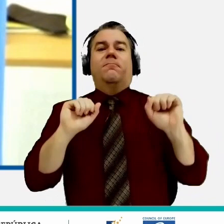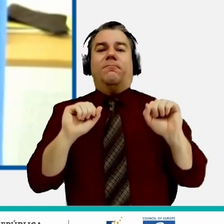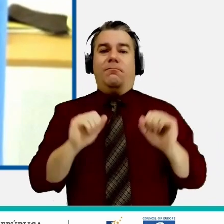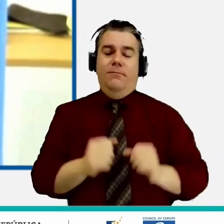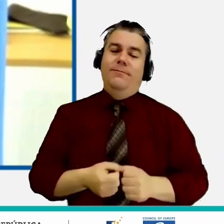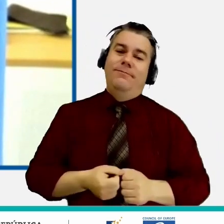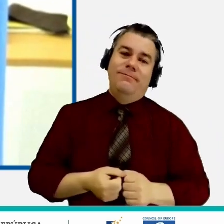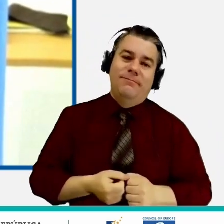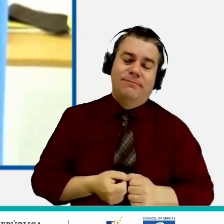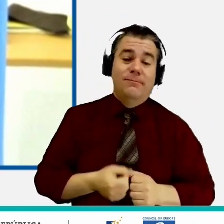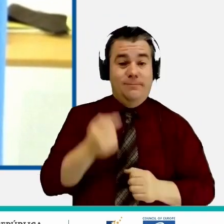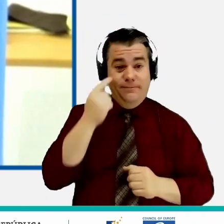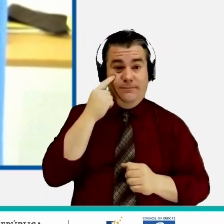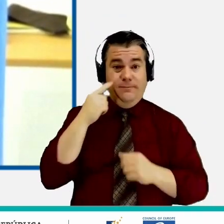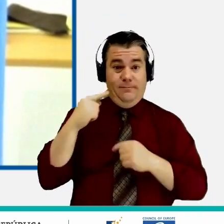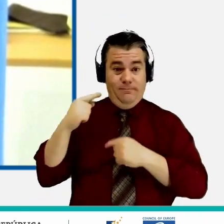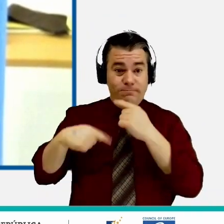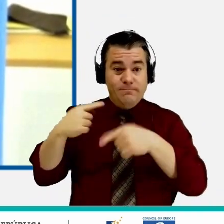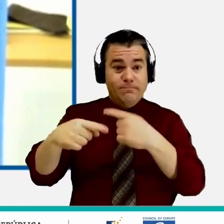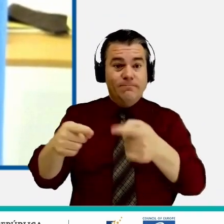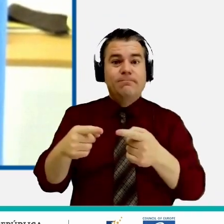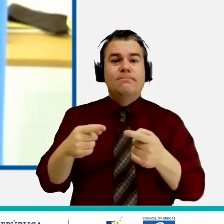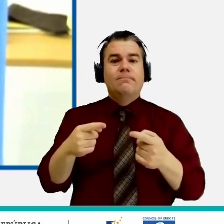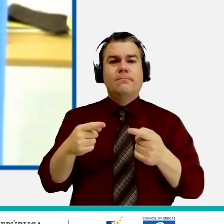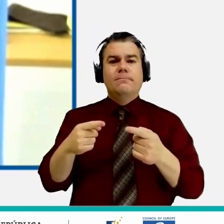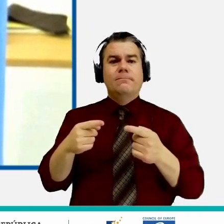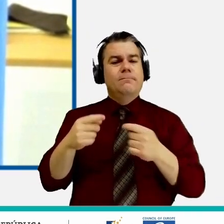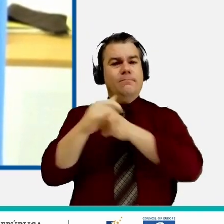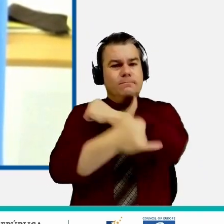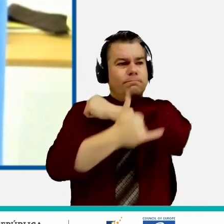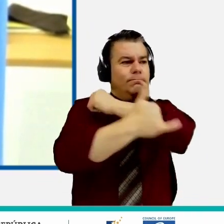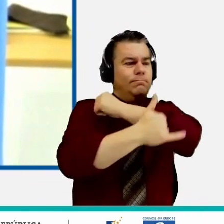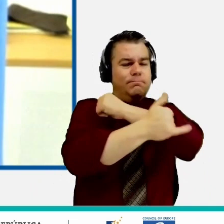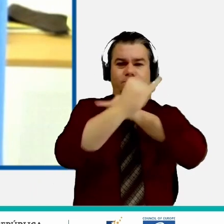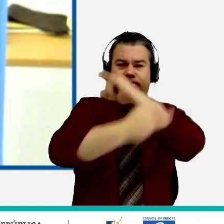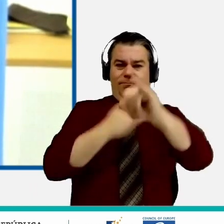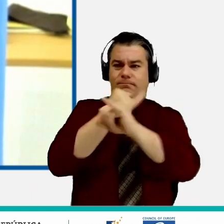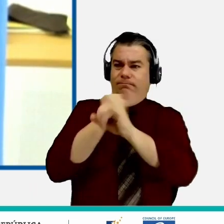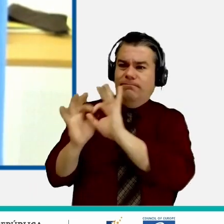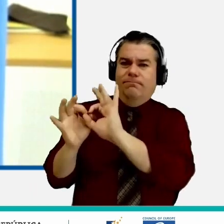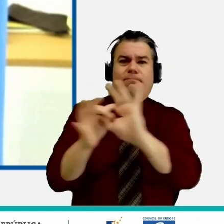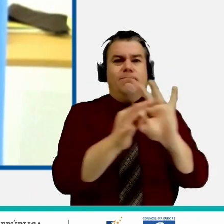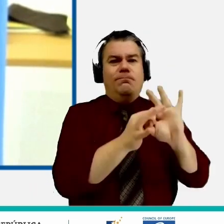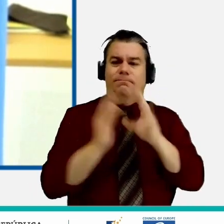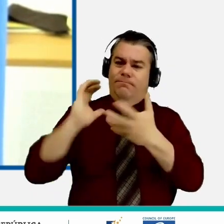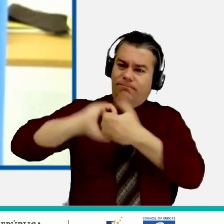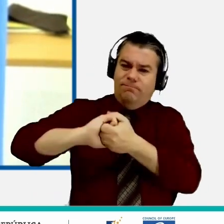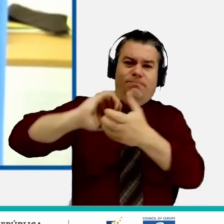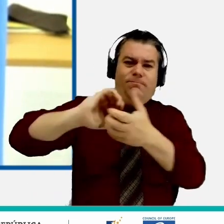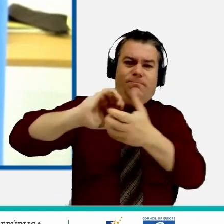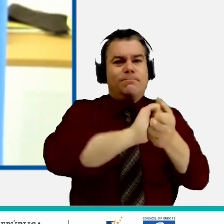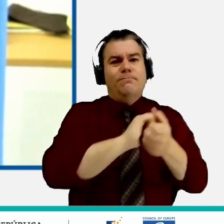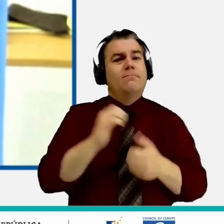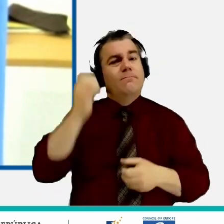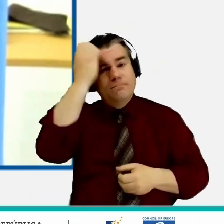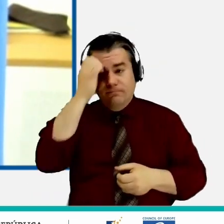going forward, we as international partners, together with the member states in the pan-European region, will need to